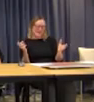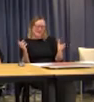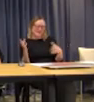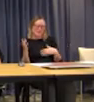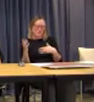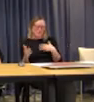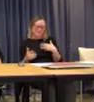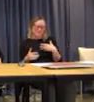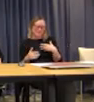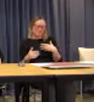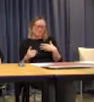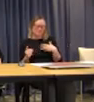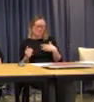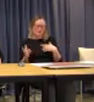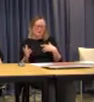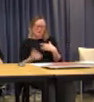that would